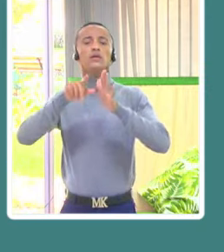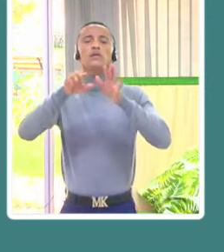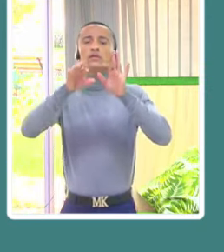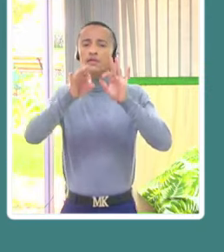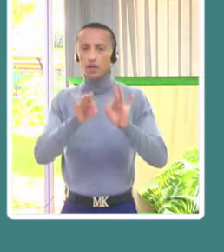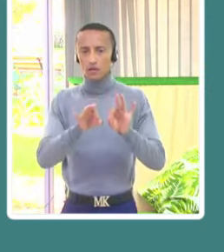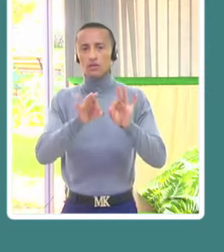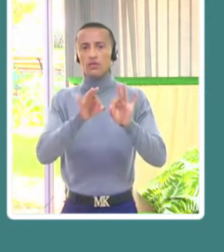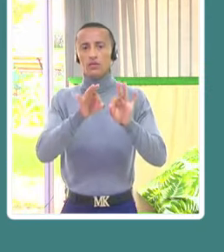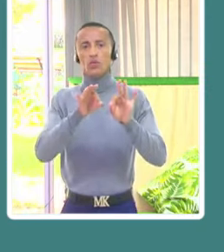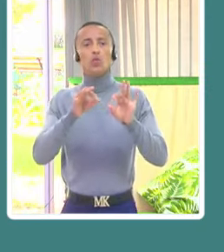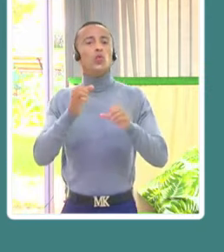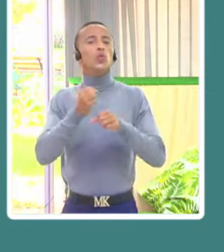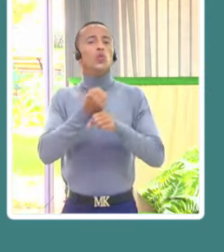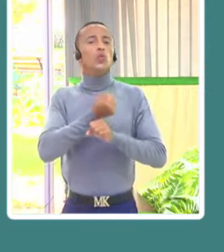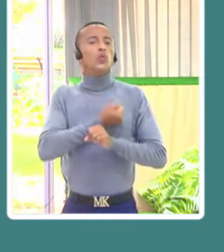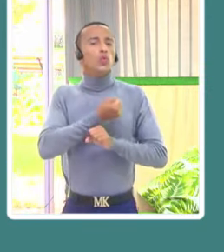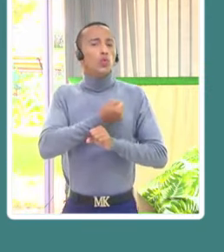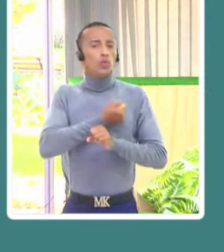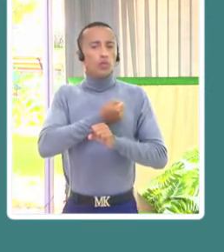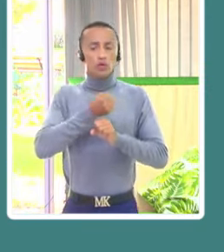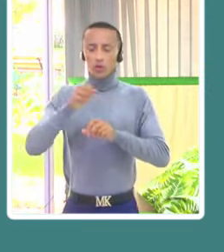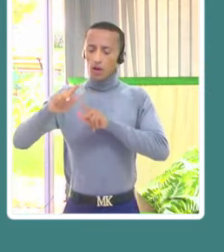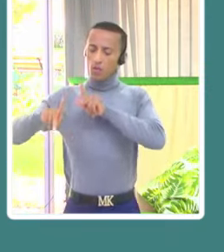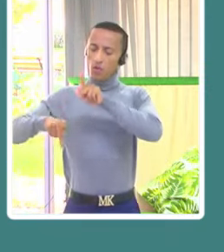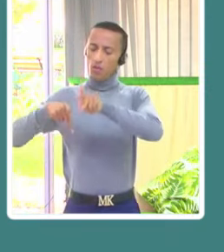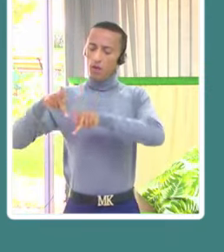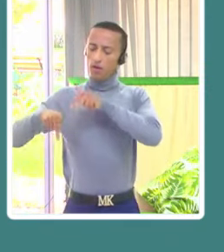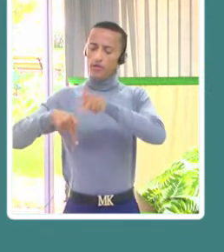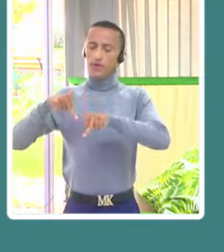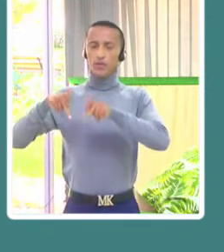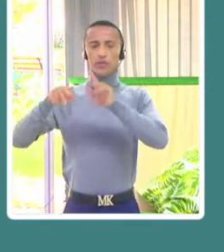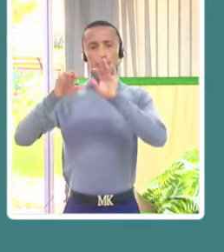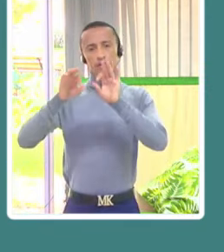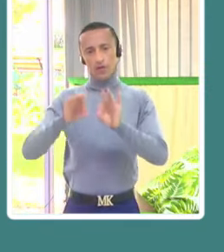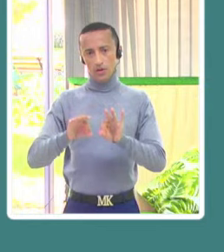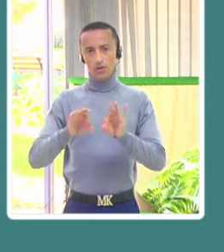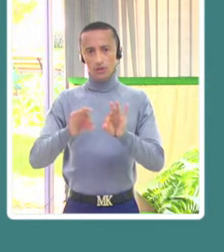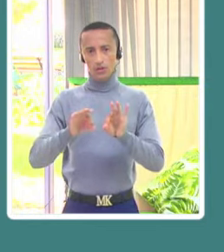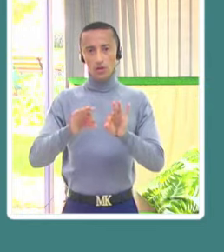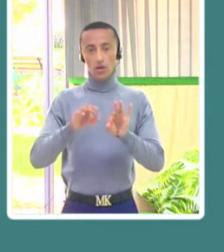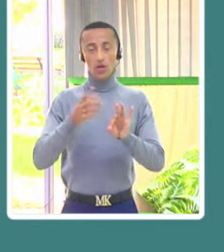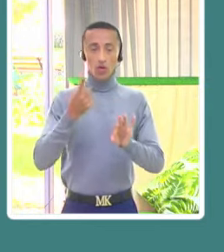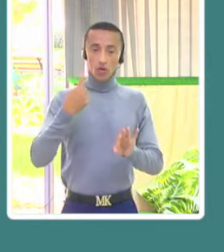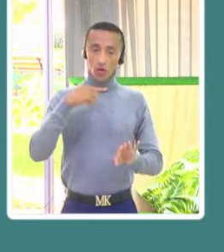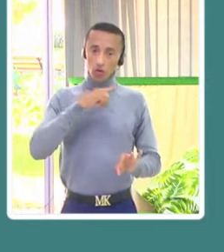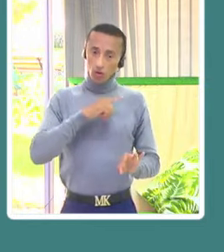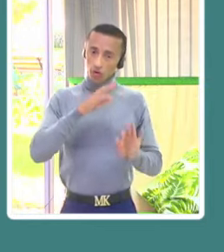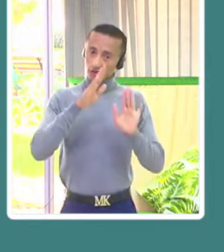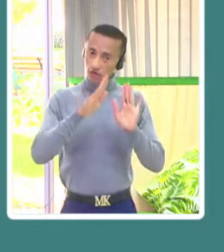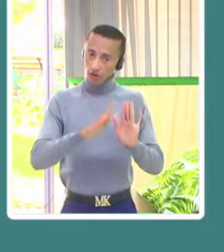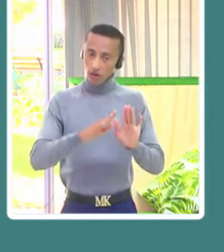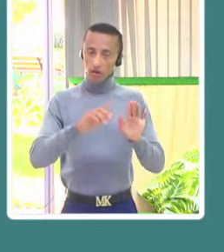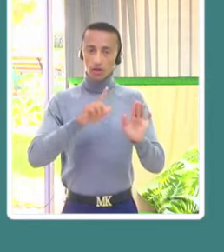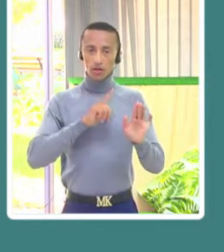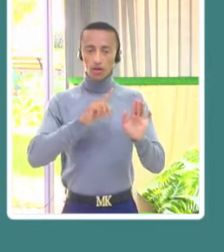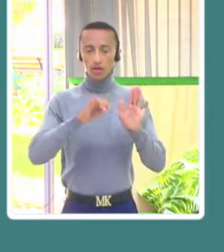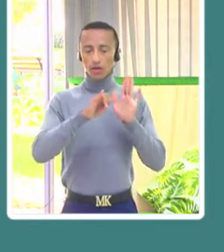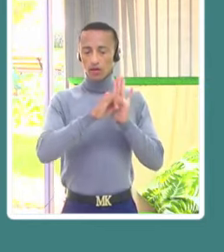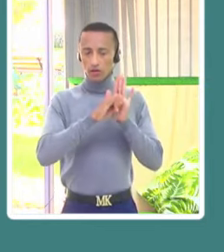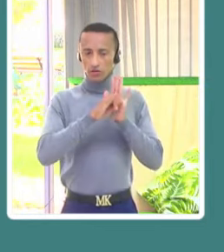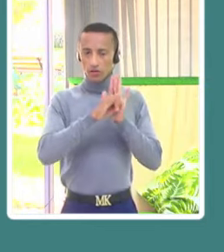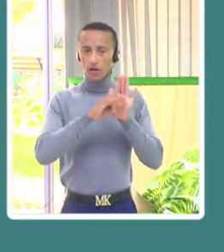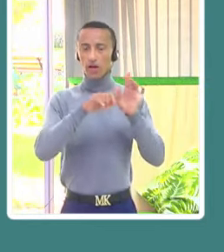went about with Aadhaar, which is our biometric ID, the bank account, where the